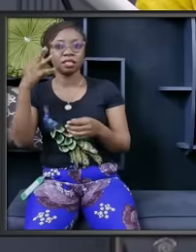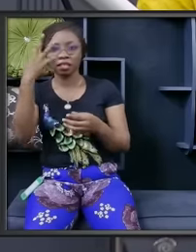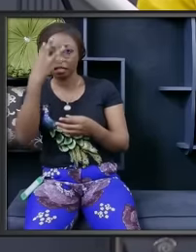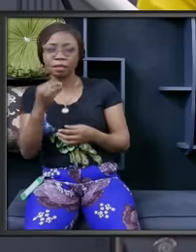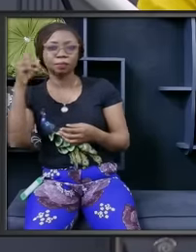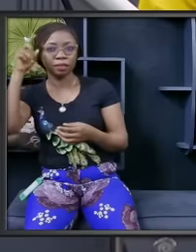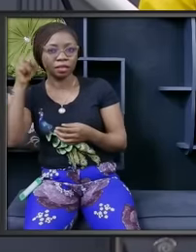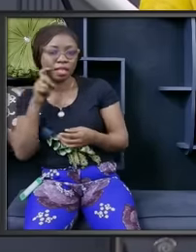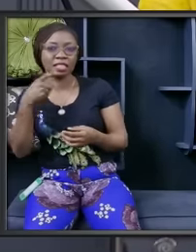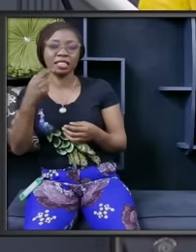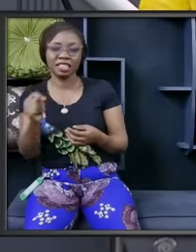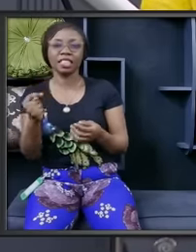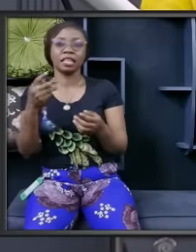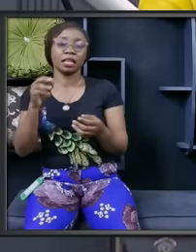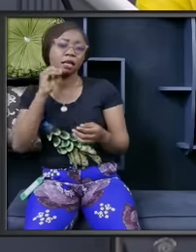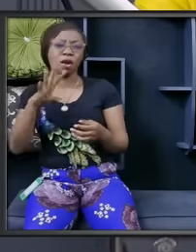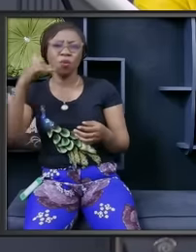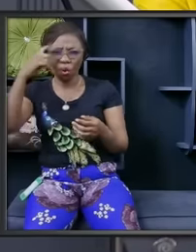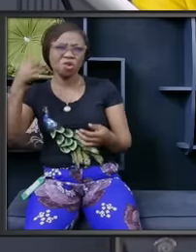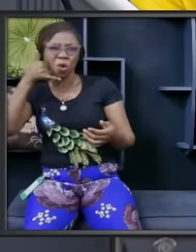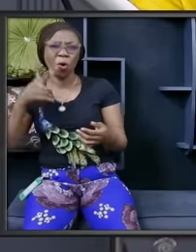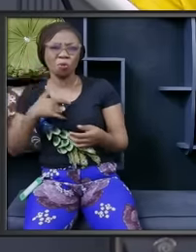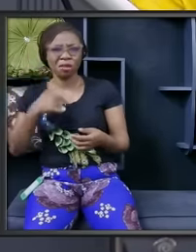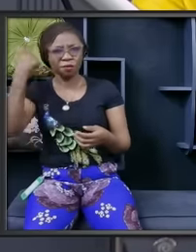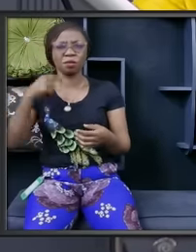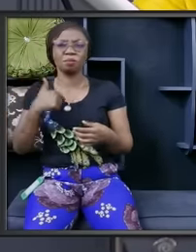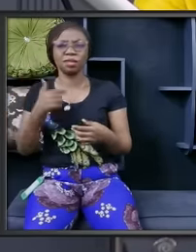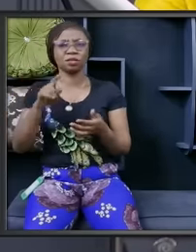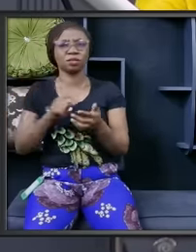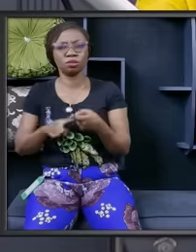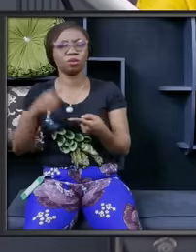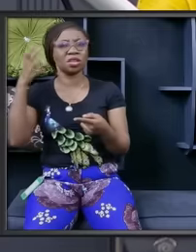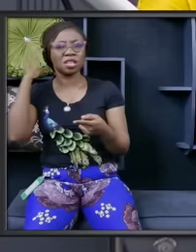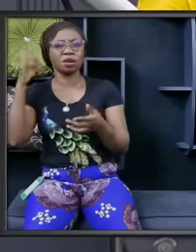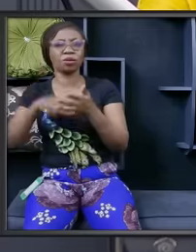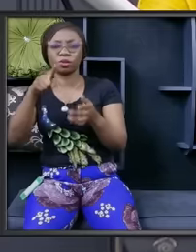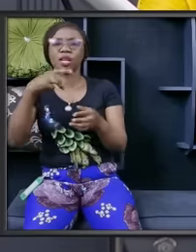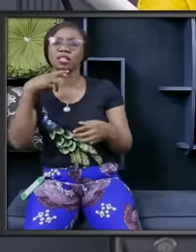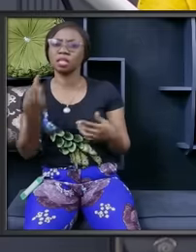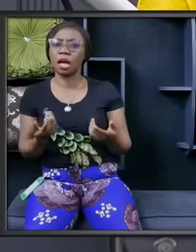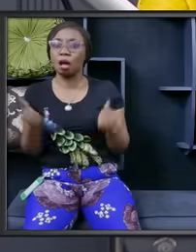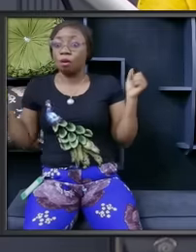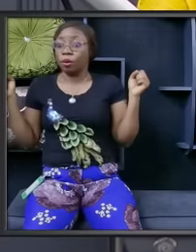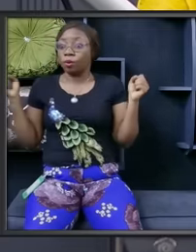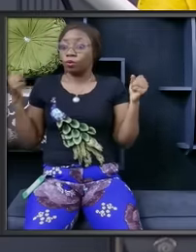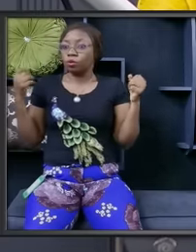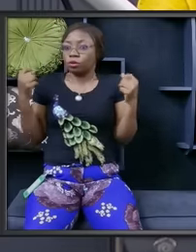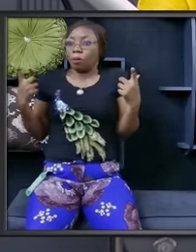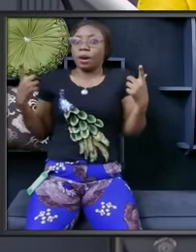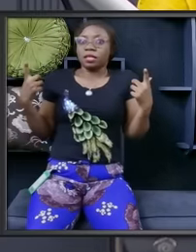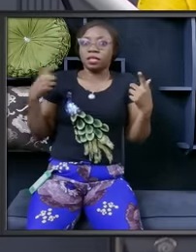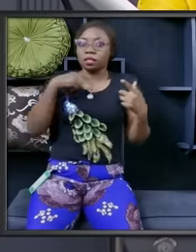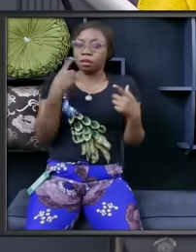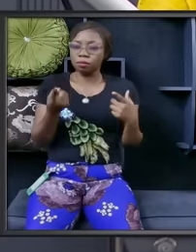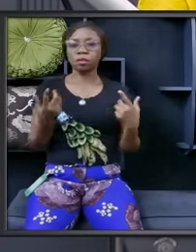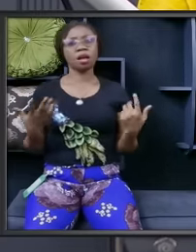break my heart. Make I come to hear waiting, then they talk. Mm. He can't shock. He tell me, say, I send an